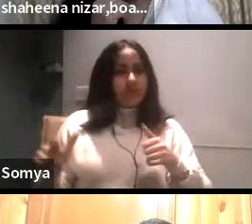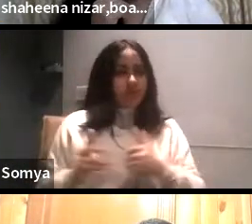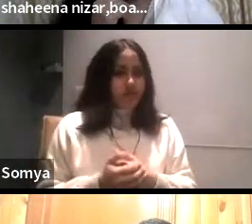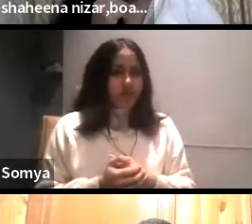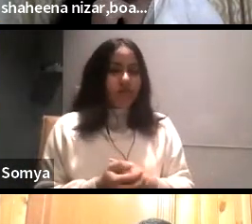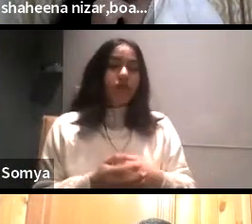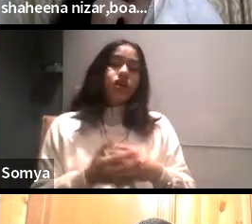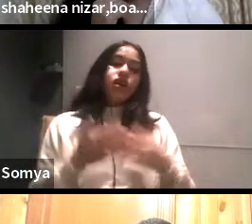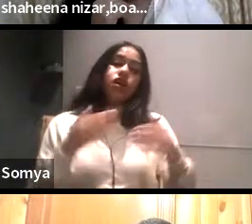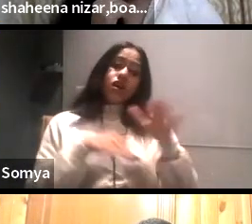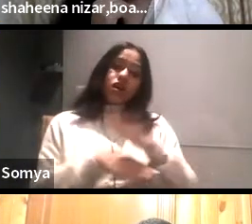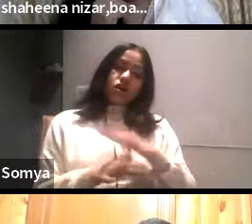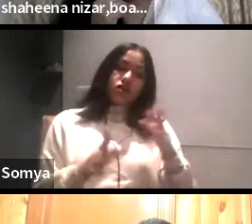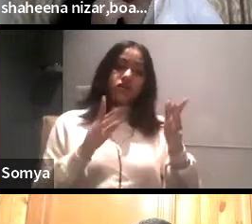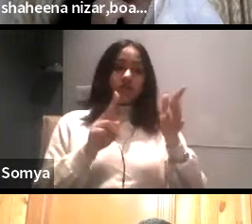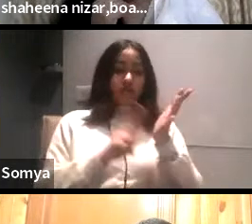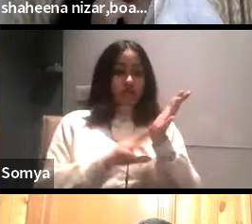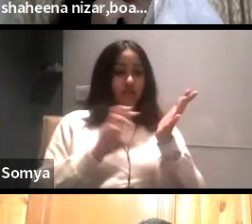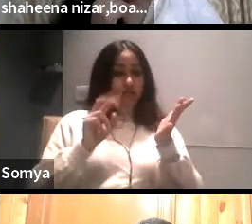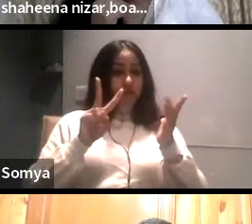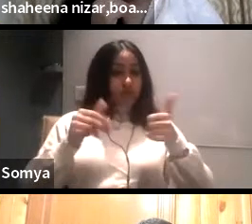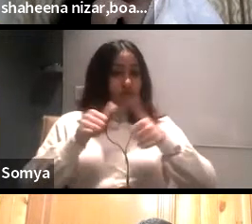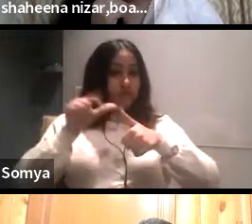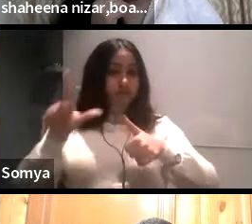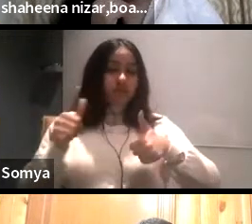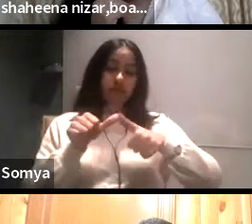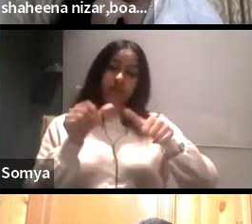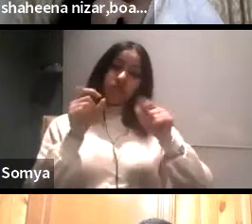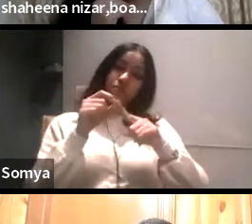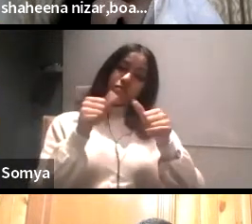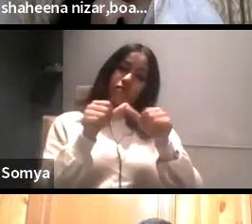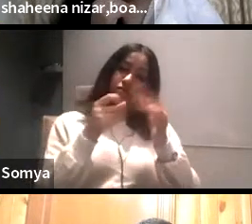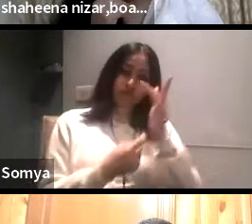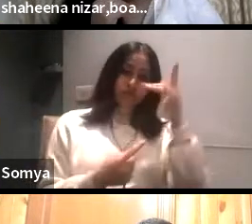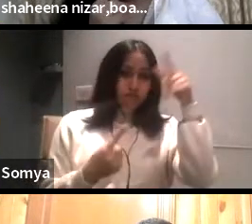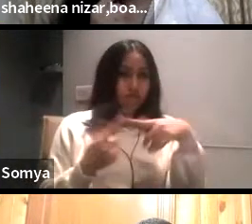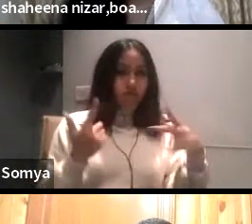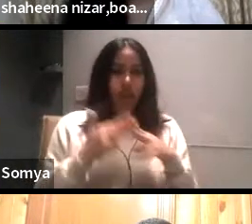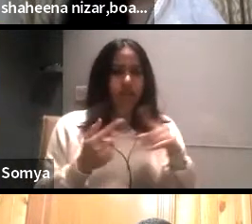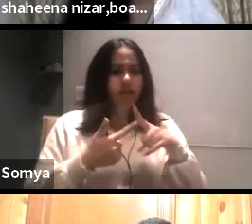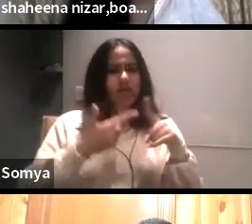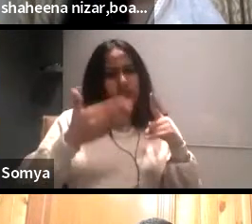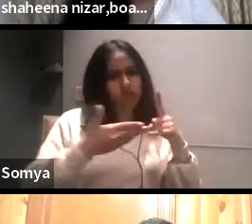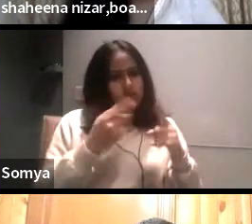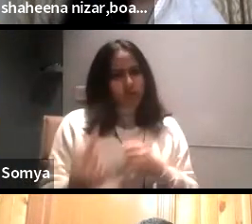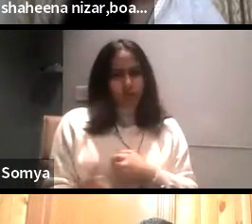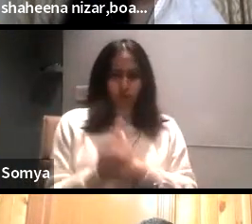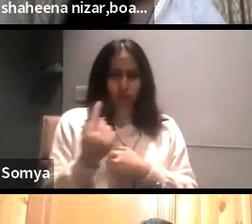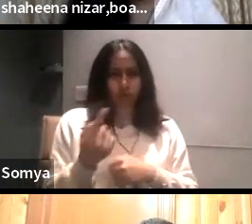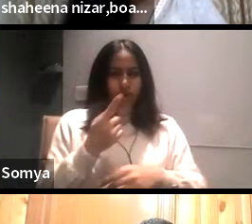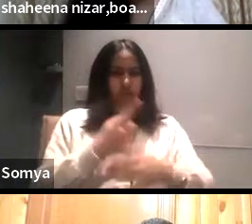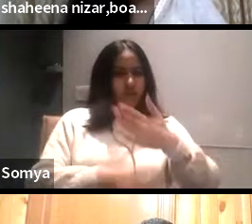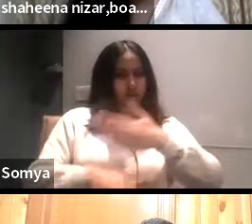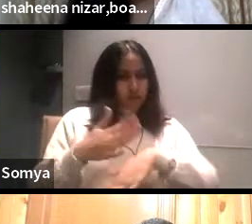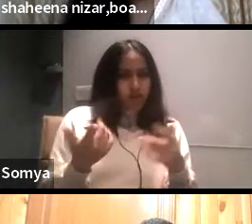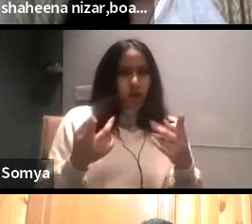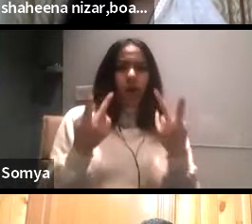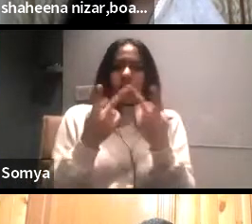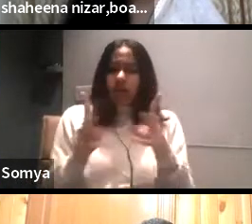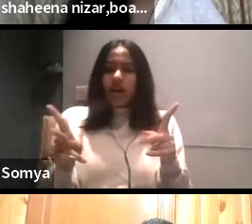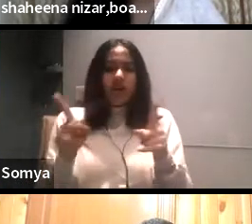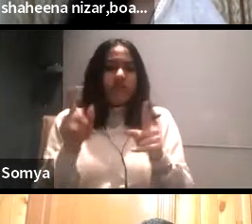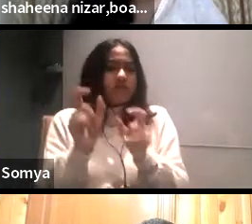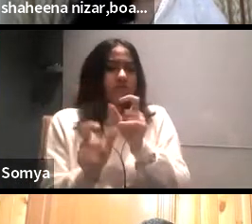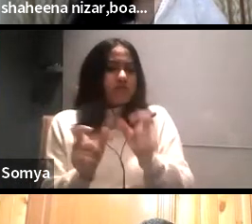noble part of Sarthak, which I like, is not only to provide treatment and training to the disabled person or the differently